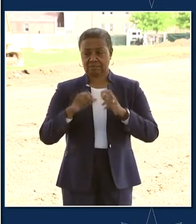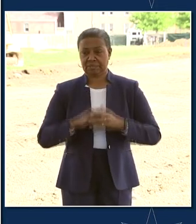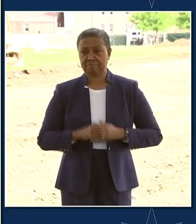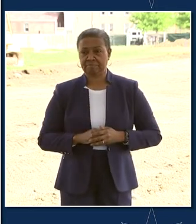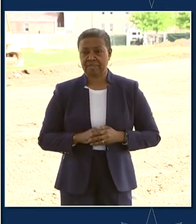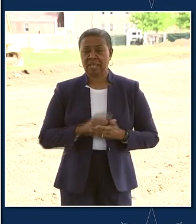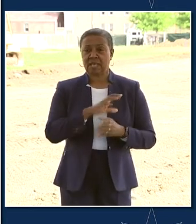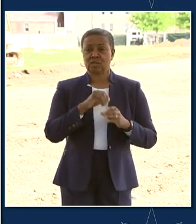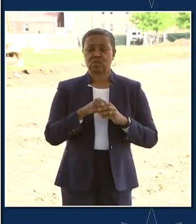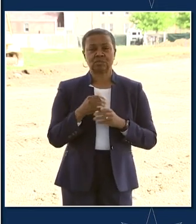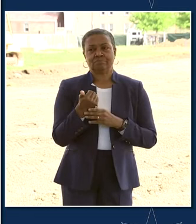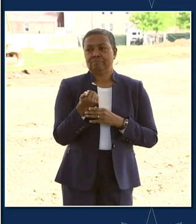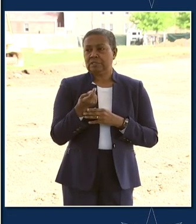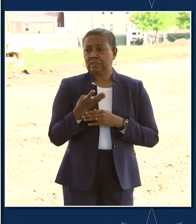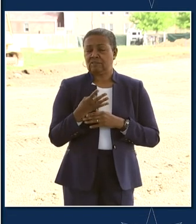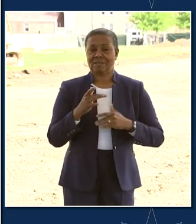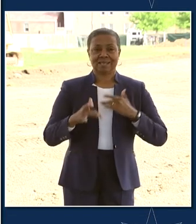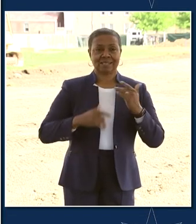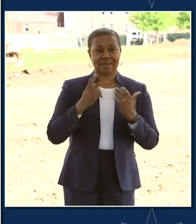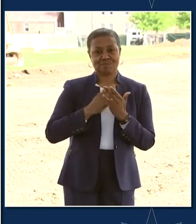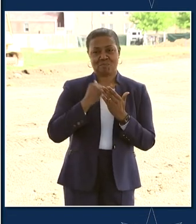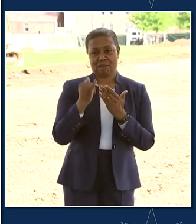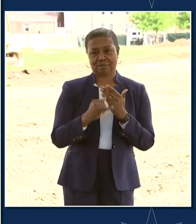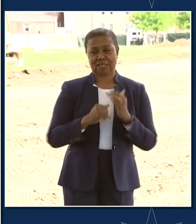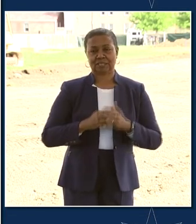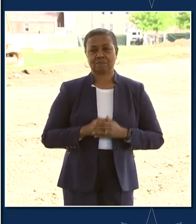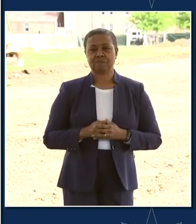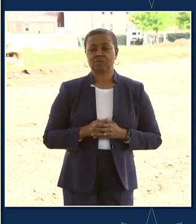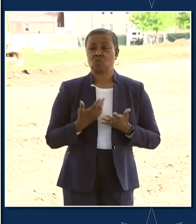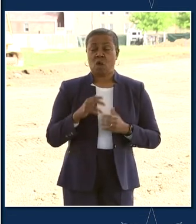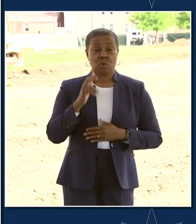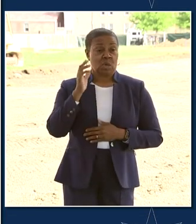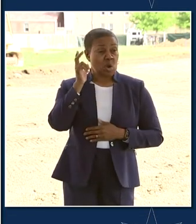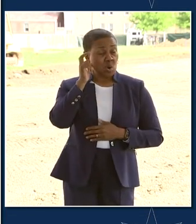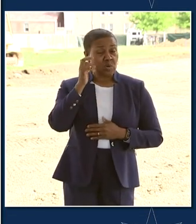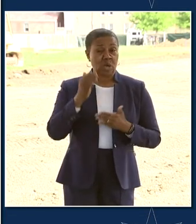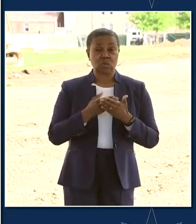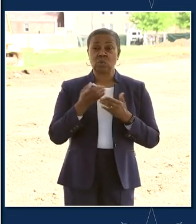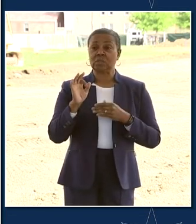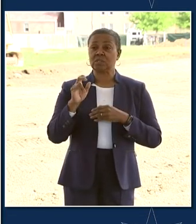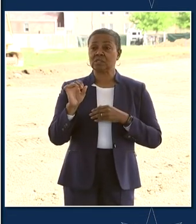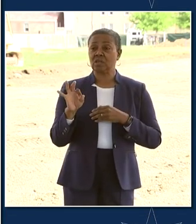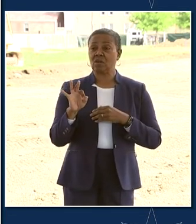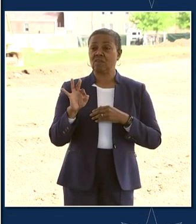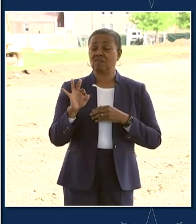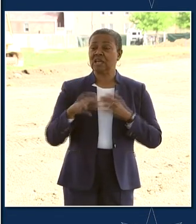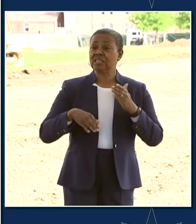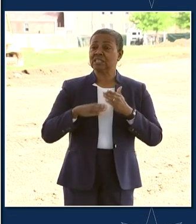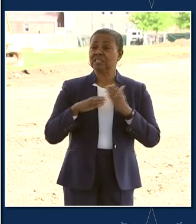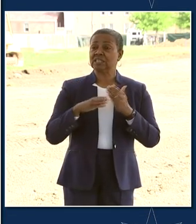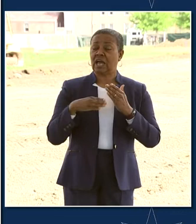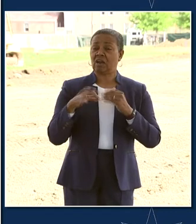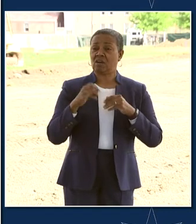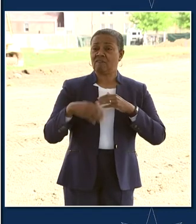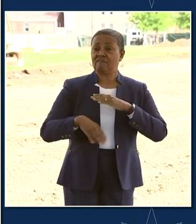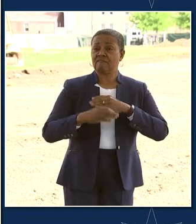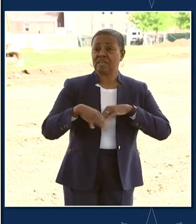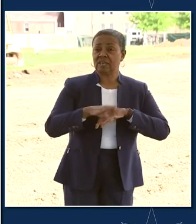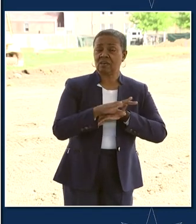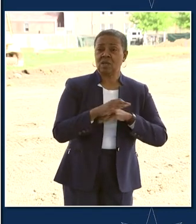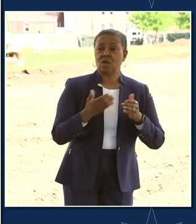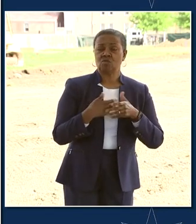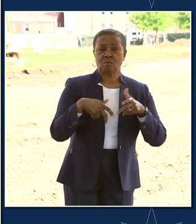which includes a number of exciting projects. As you heard, a new turf soccer field, a basketball court, a